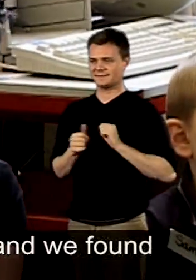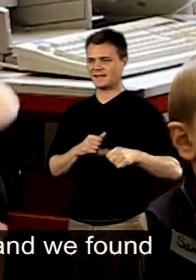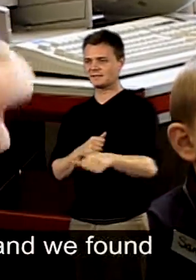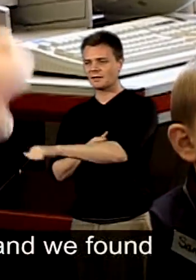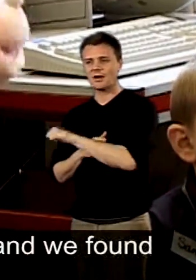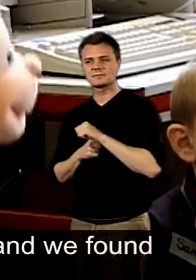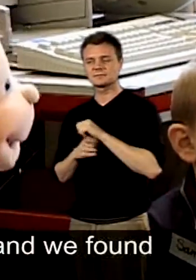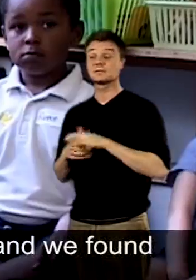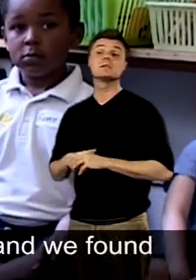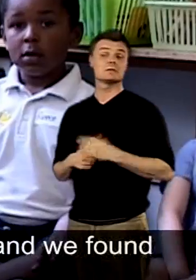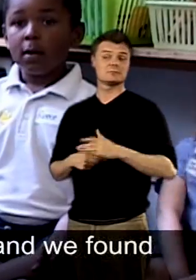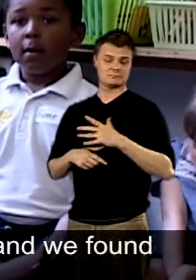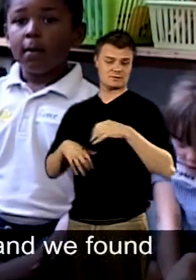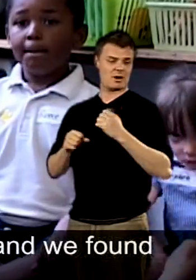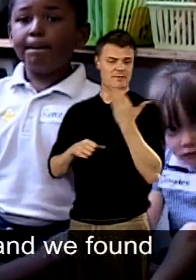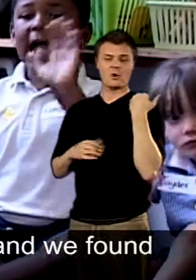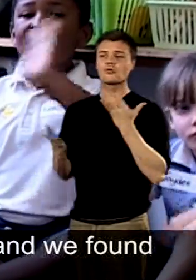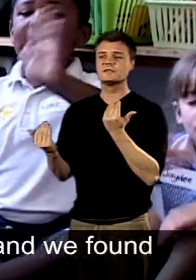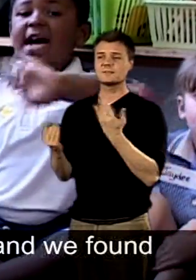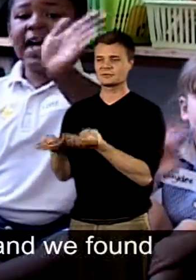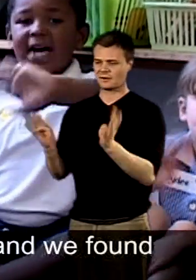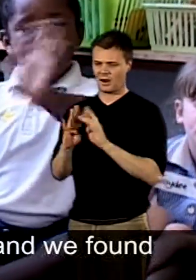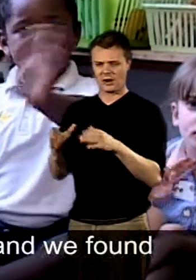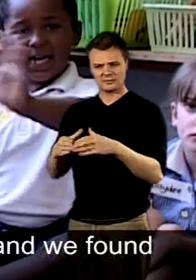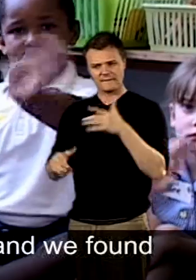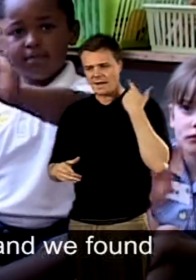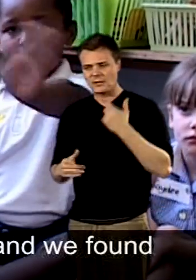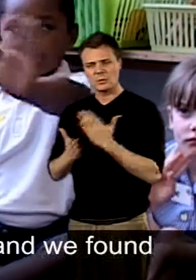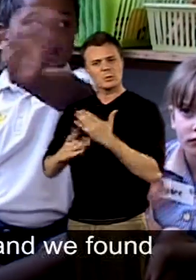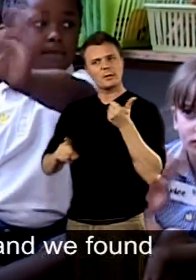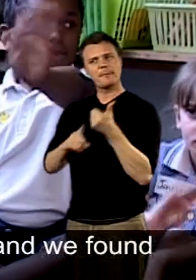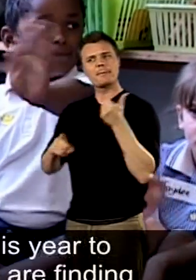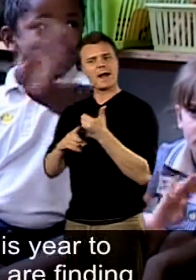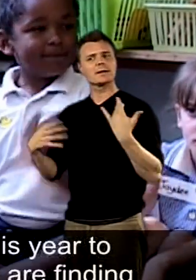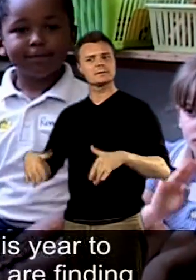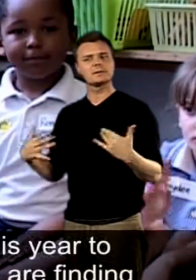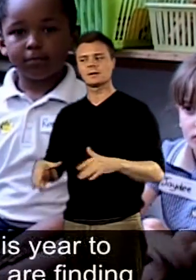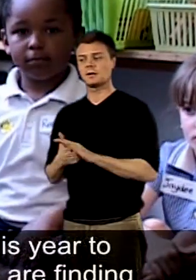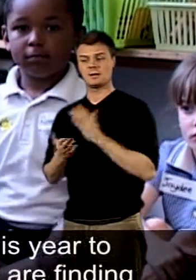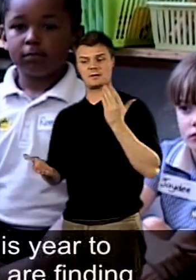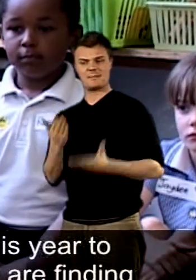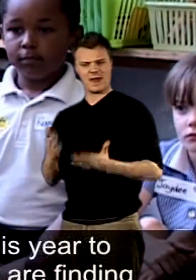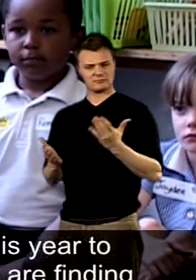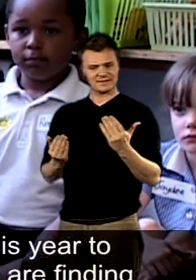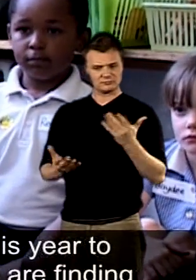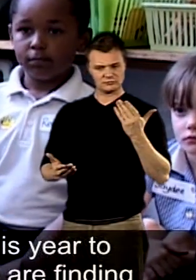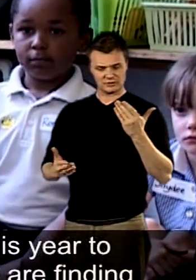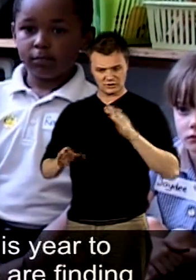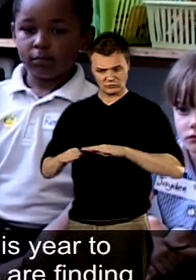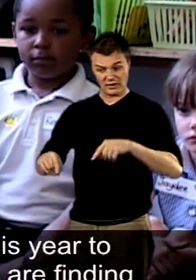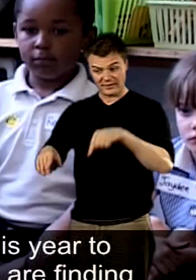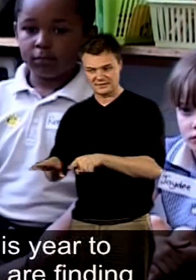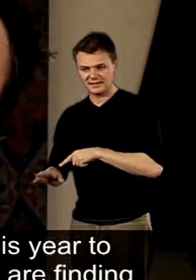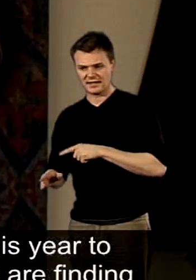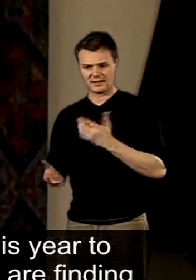that firstly in reception, and we found that is having a significant impact. We compared reception children this year